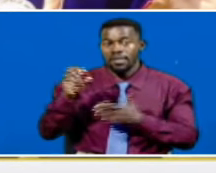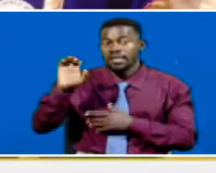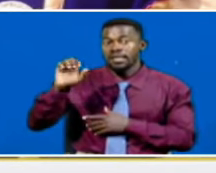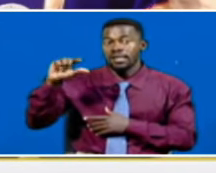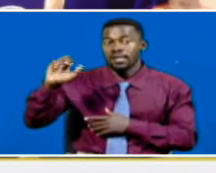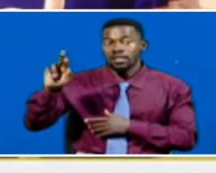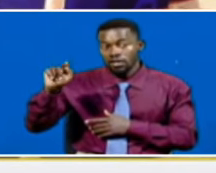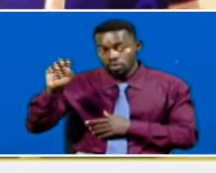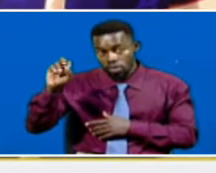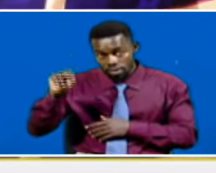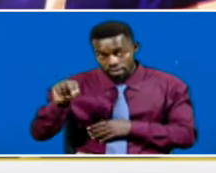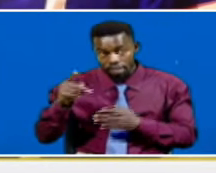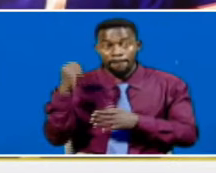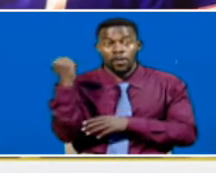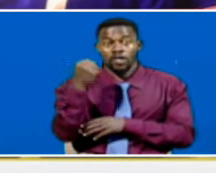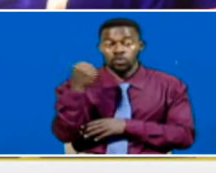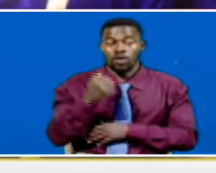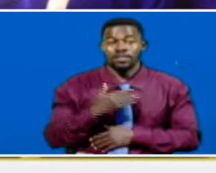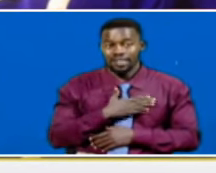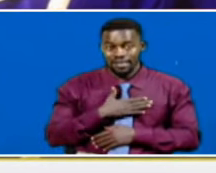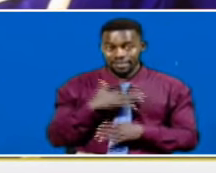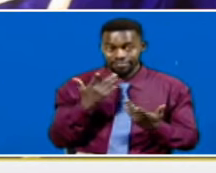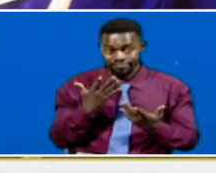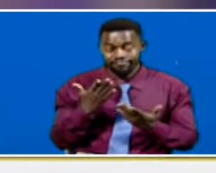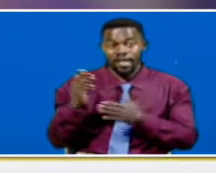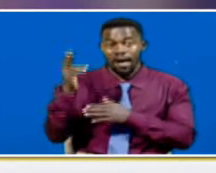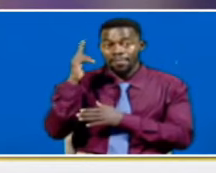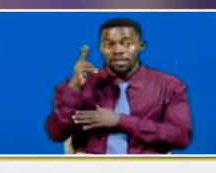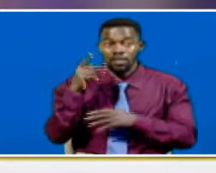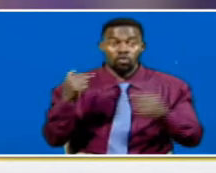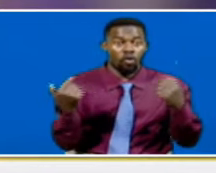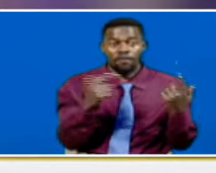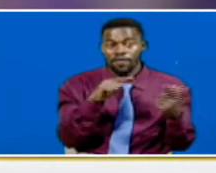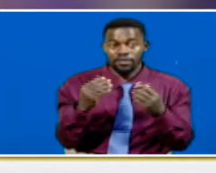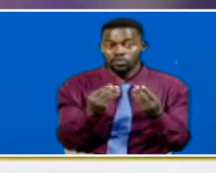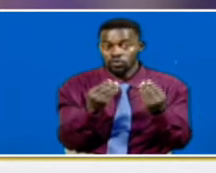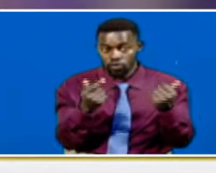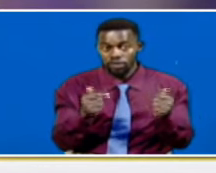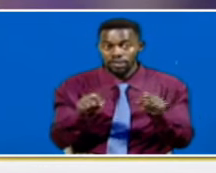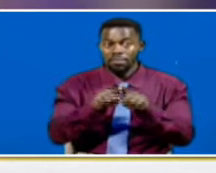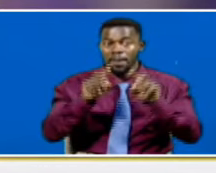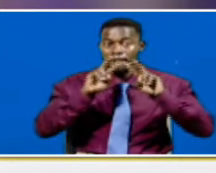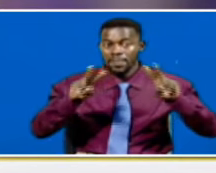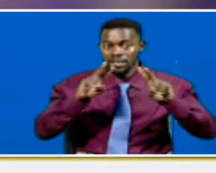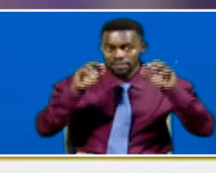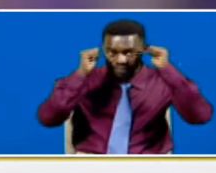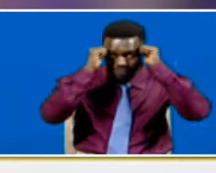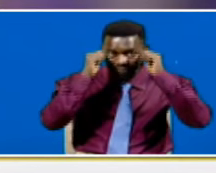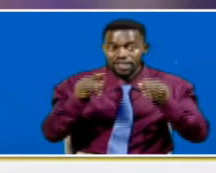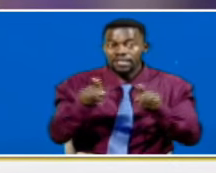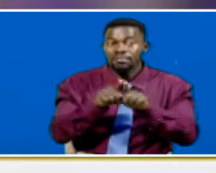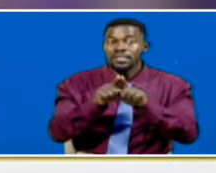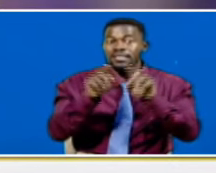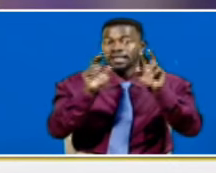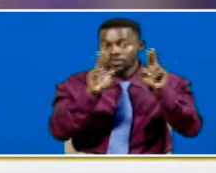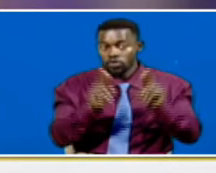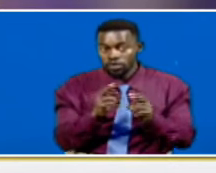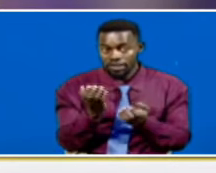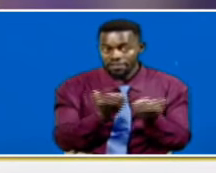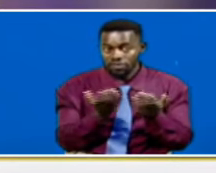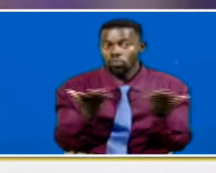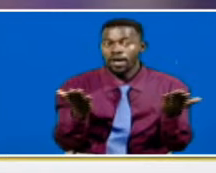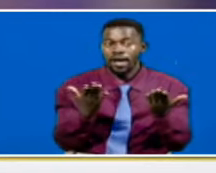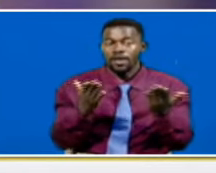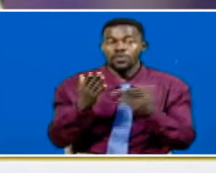in Political Science, Armed Conflicts and Peace Studies, and a Master's of Arts degree in International Studies from the University